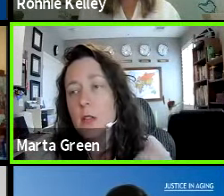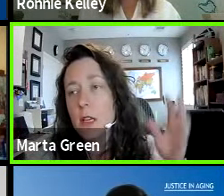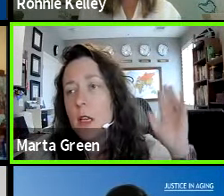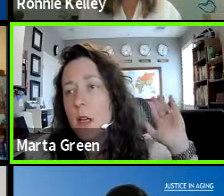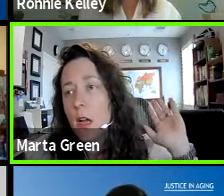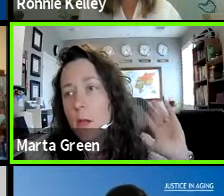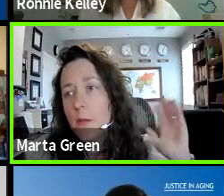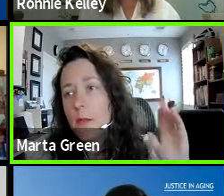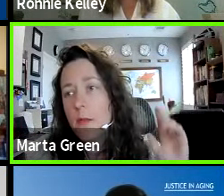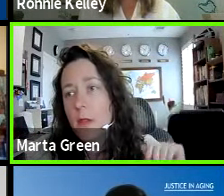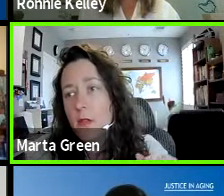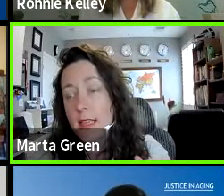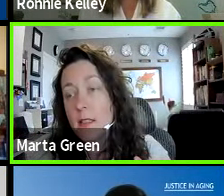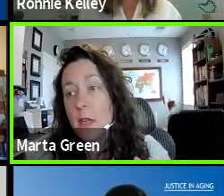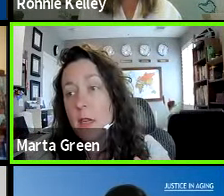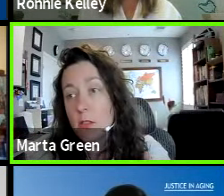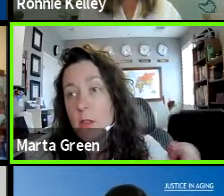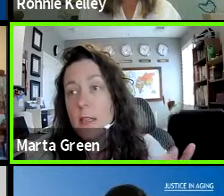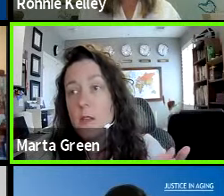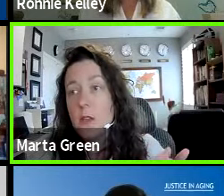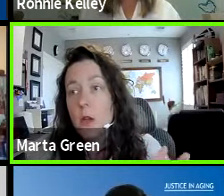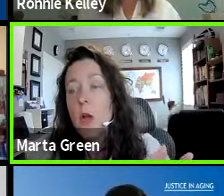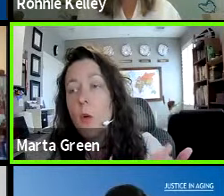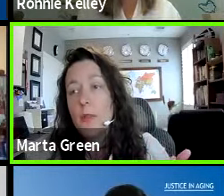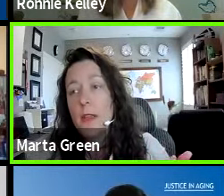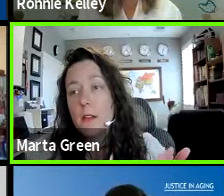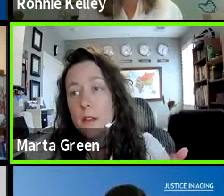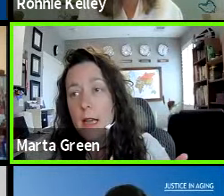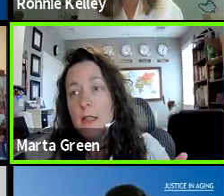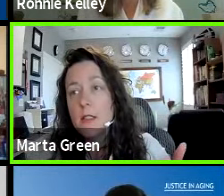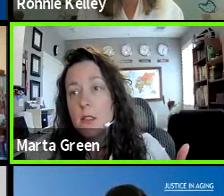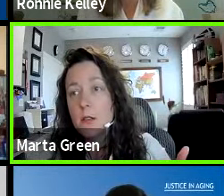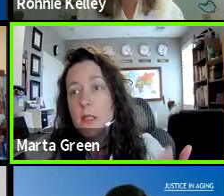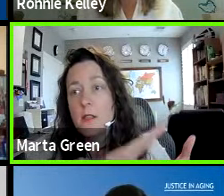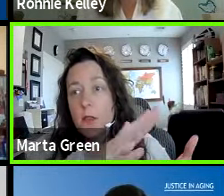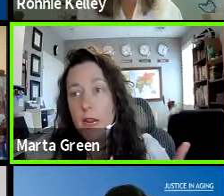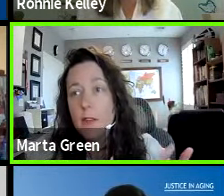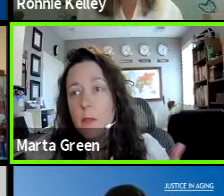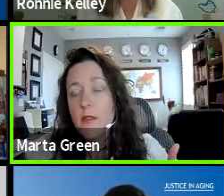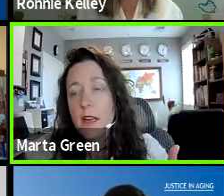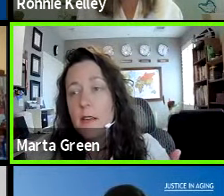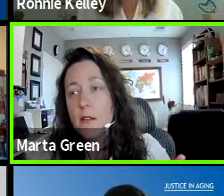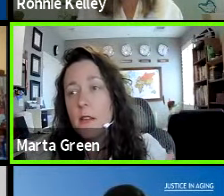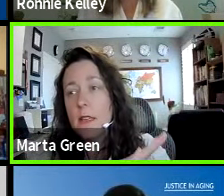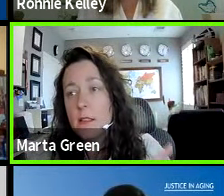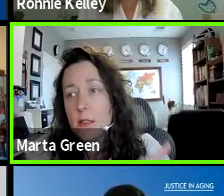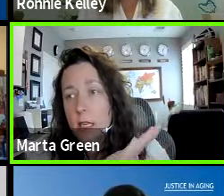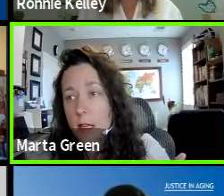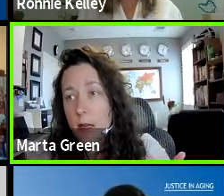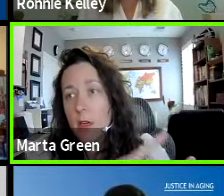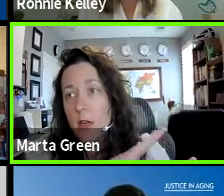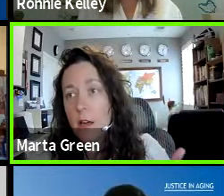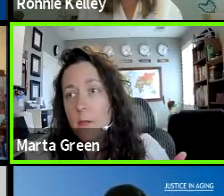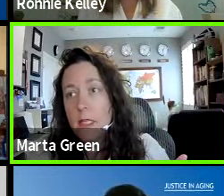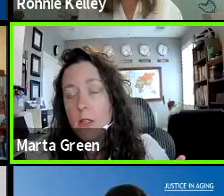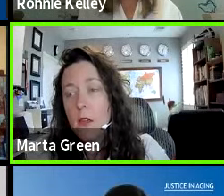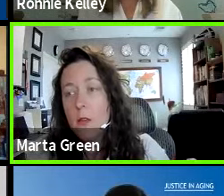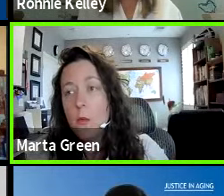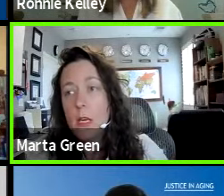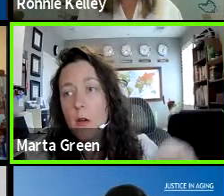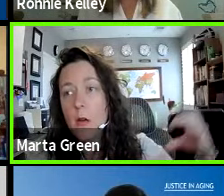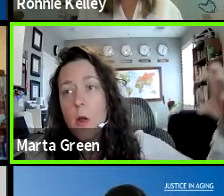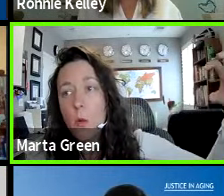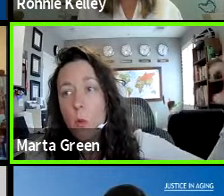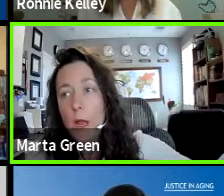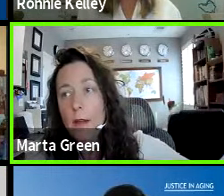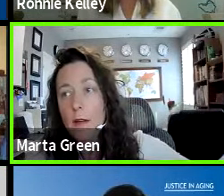end to the vaccine registry. And so what that'll allow us to do is for every provider that is in the network and on MyTurn,